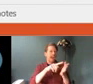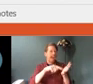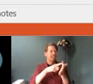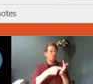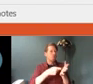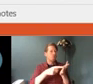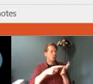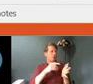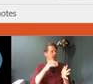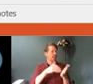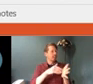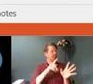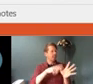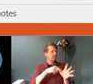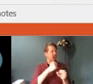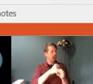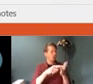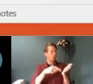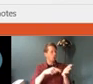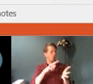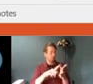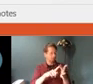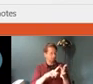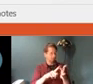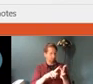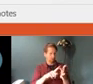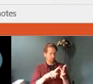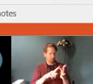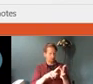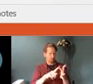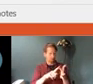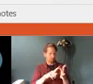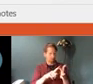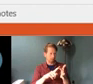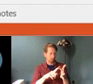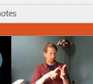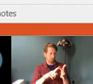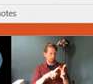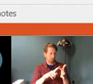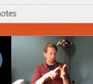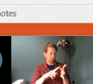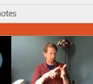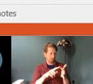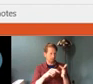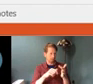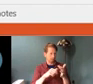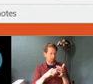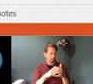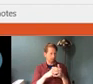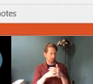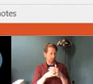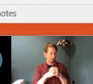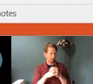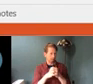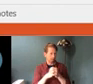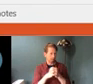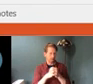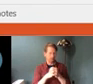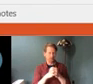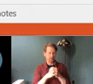homozygotes. So heterozygotes would be if we have two different alleles at the locus. Homozygotes would be if we have two the